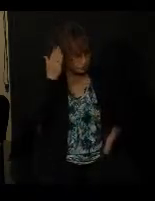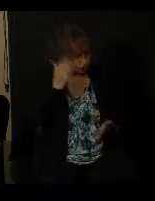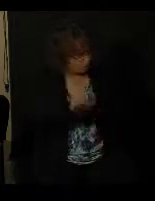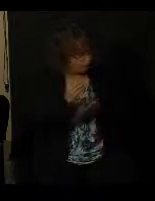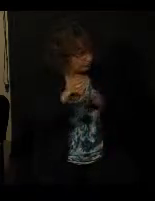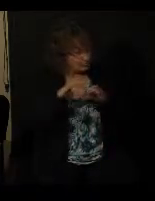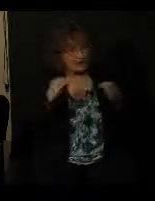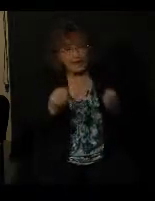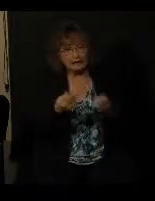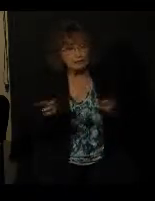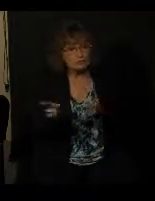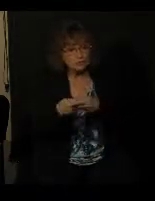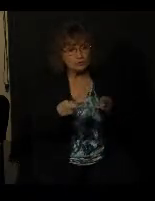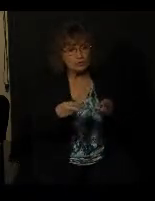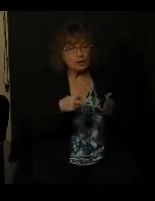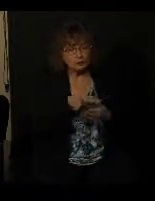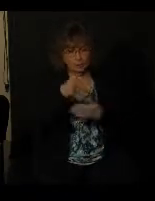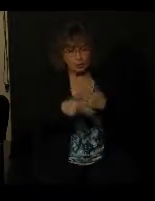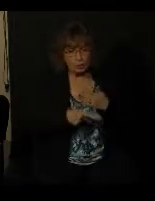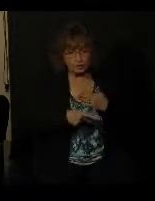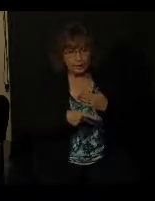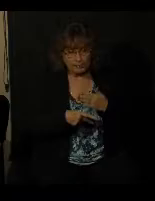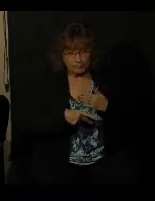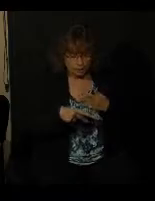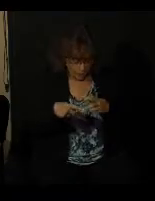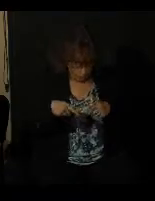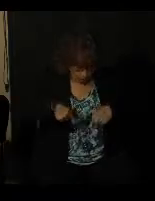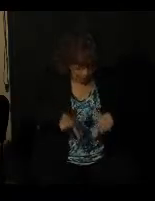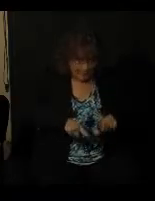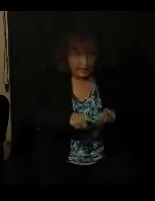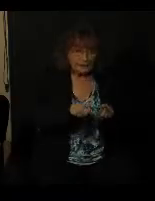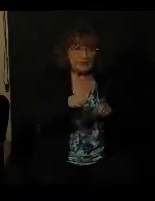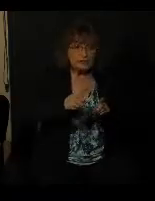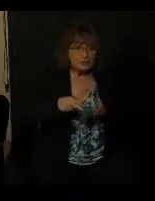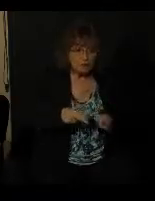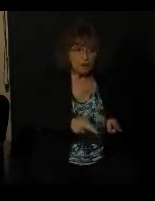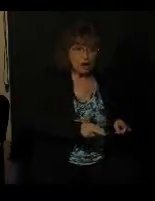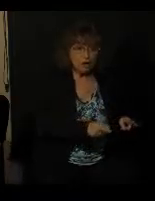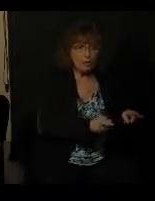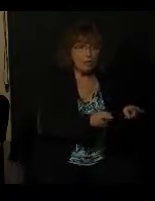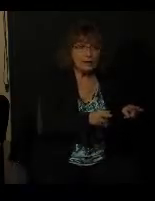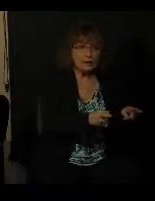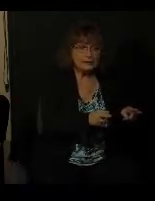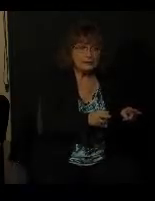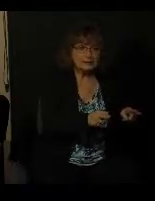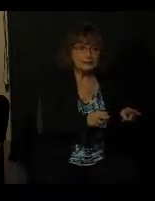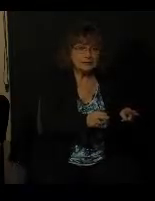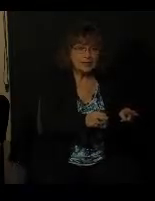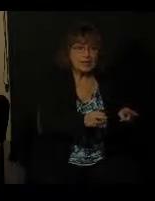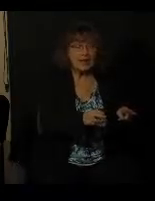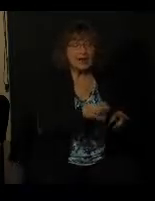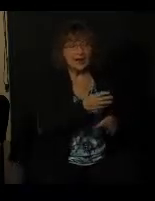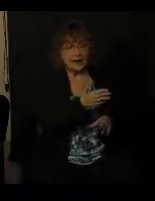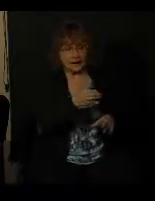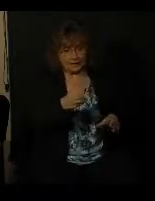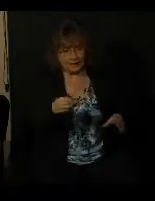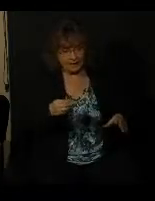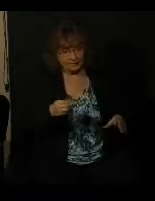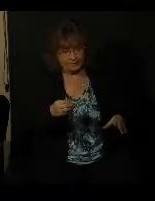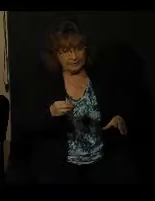Christ. Well, same goes for us at the Salem Ranch, really. We did not save Brett. God saved